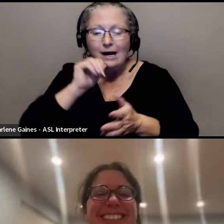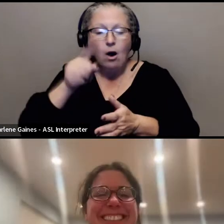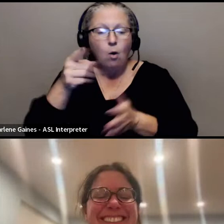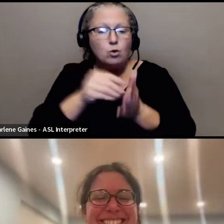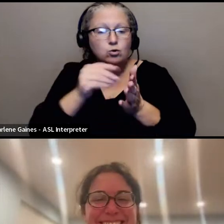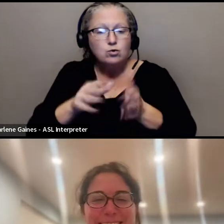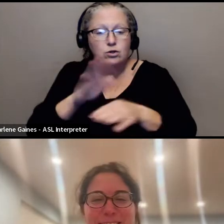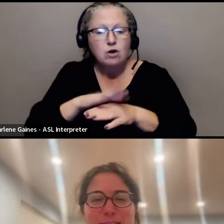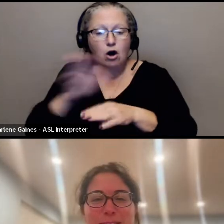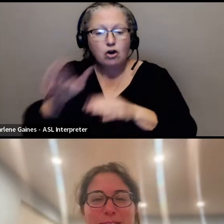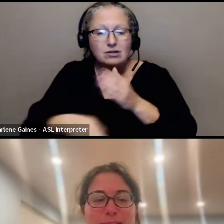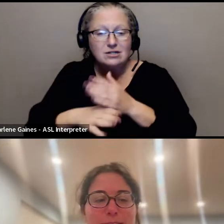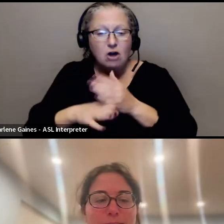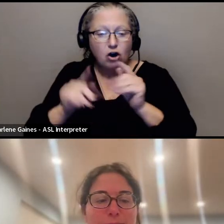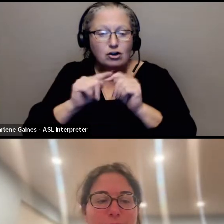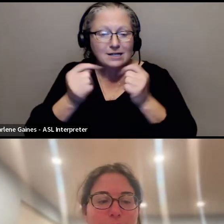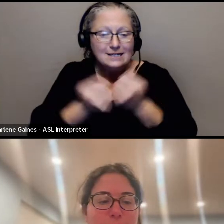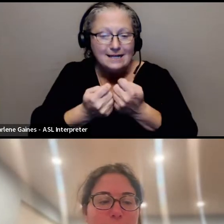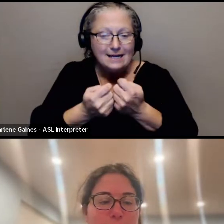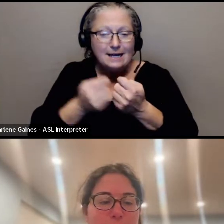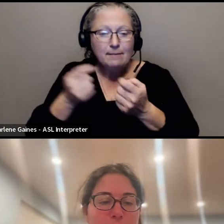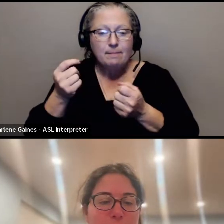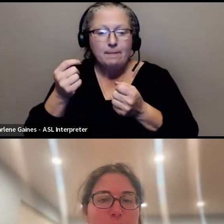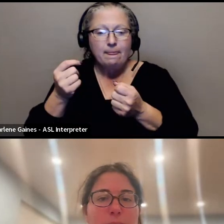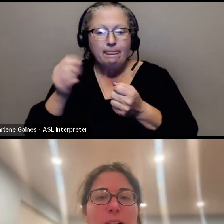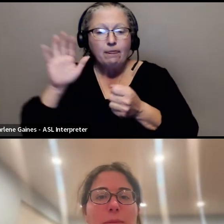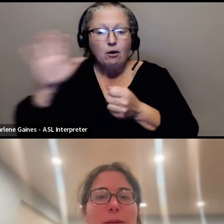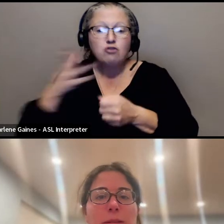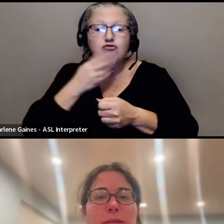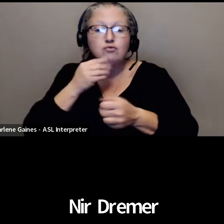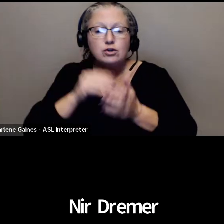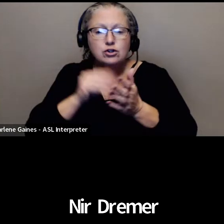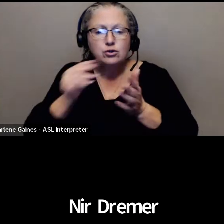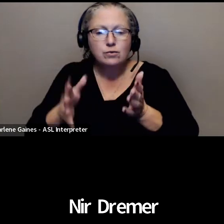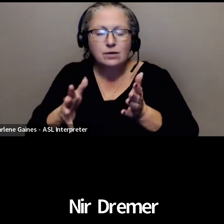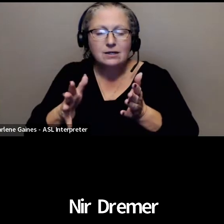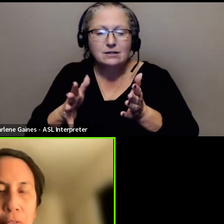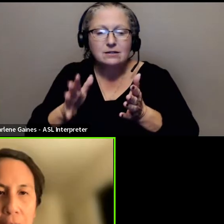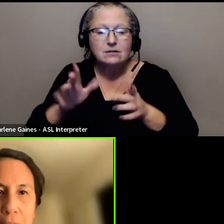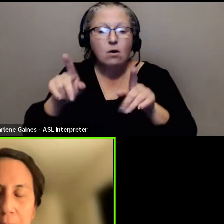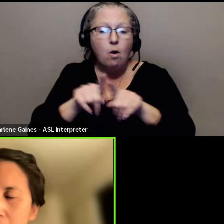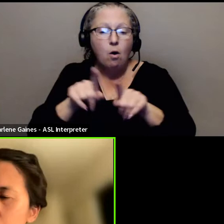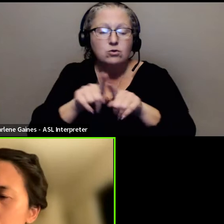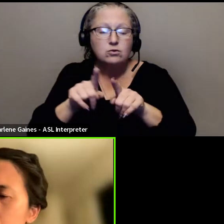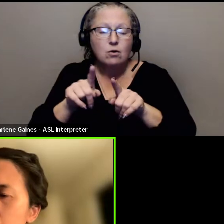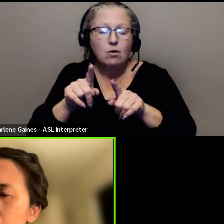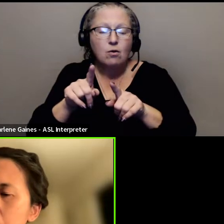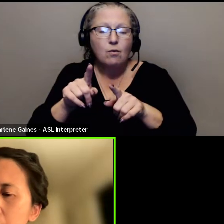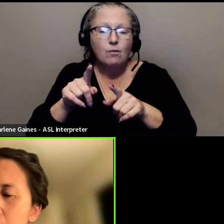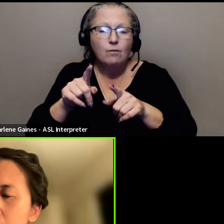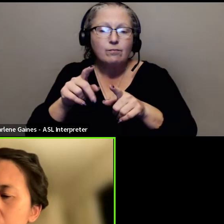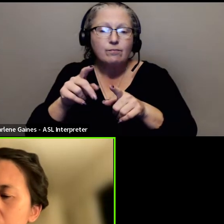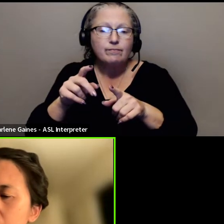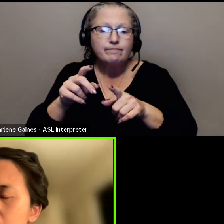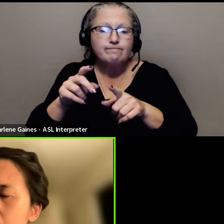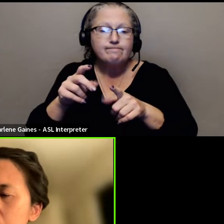on her soccer team. Her Jewish students were also very much